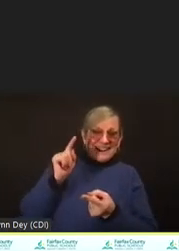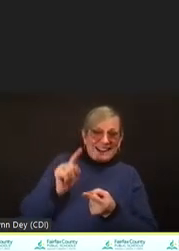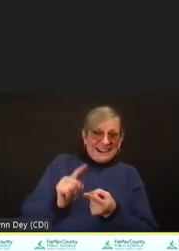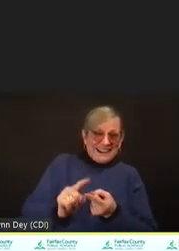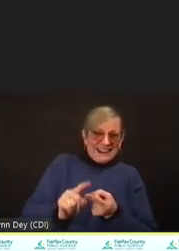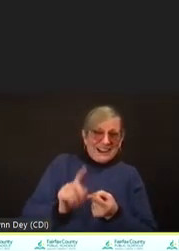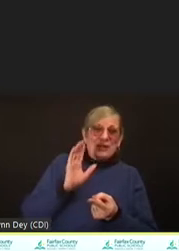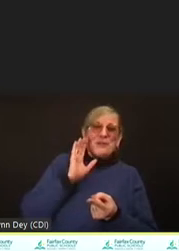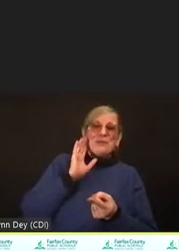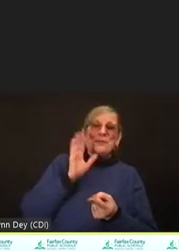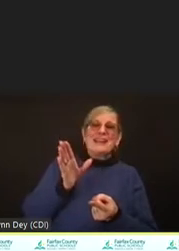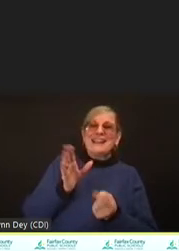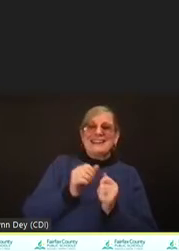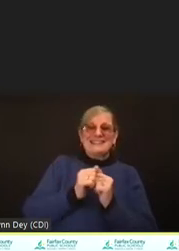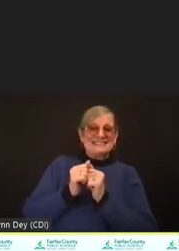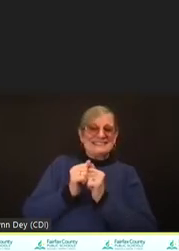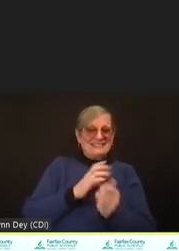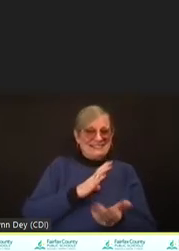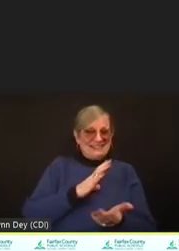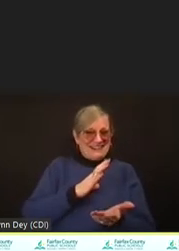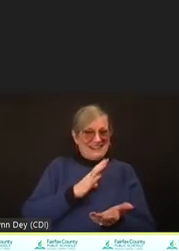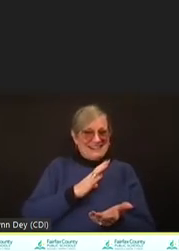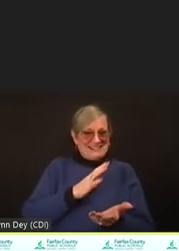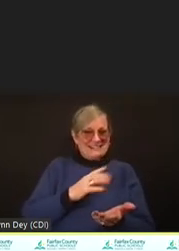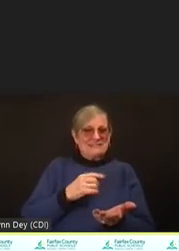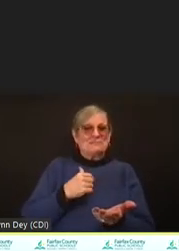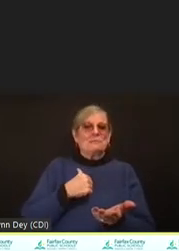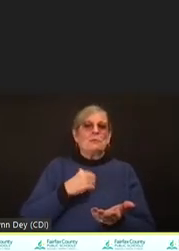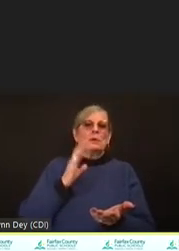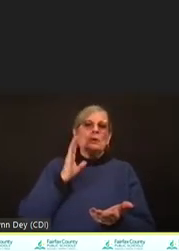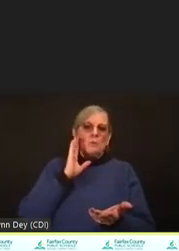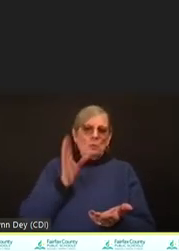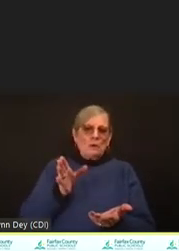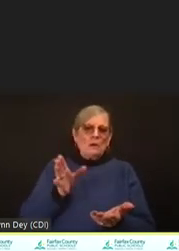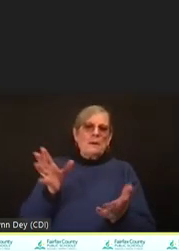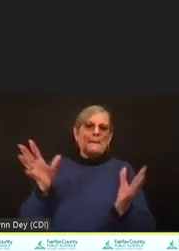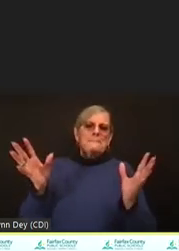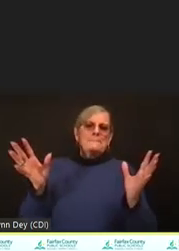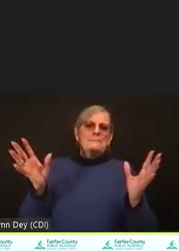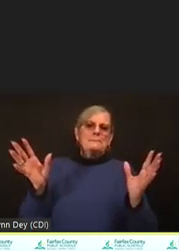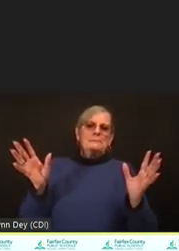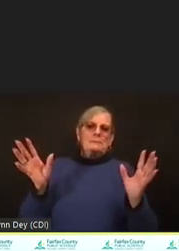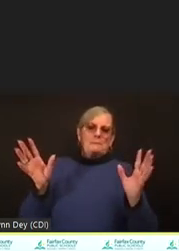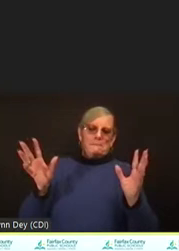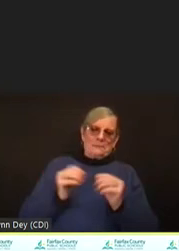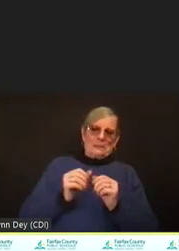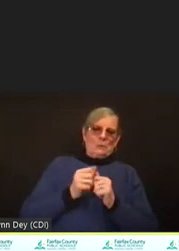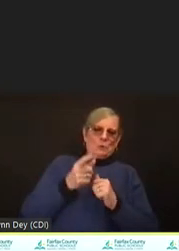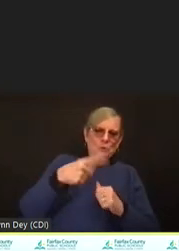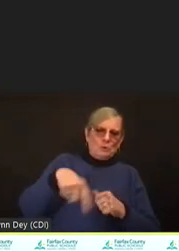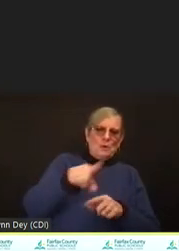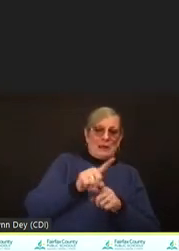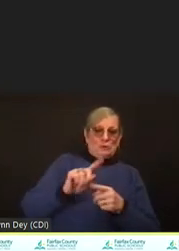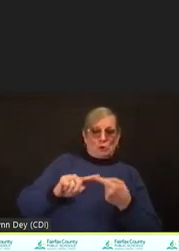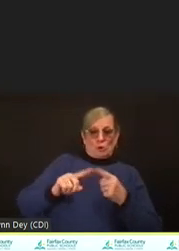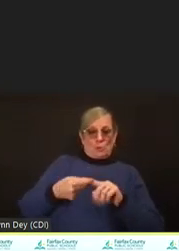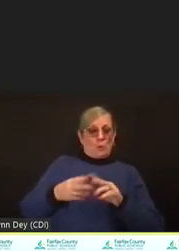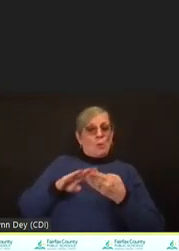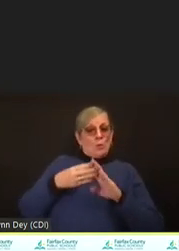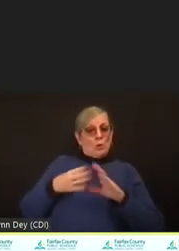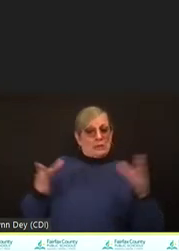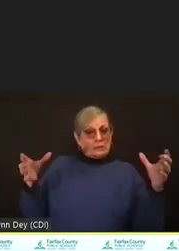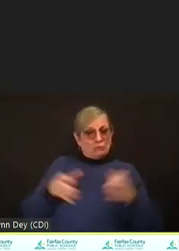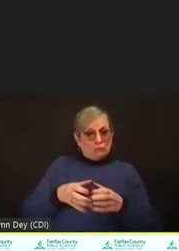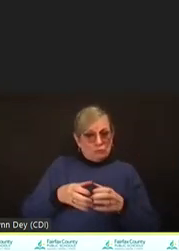to continue to come to you as a community and as a school system and share with you the latest information we have, the